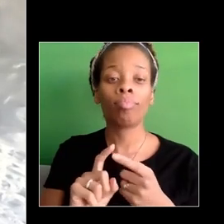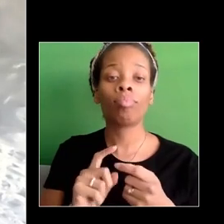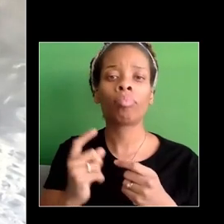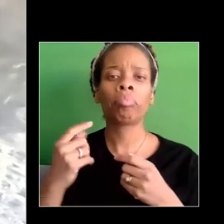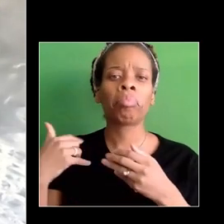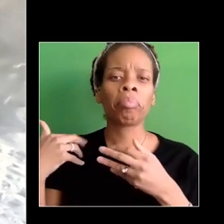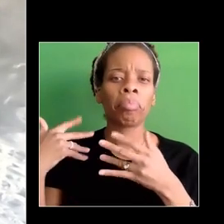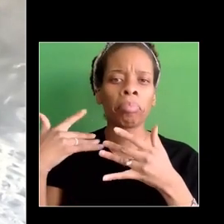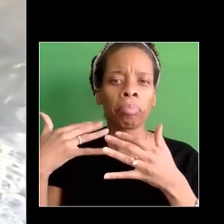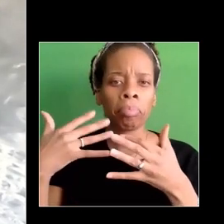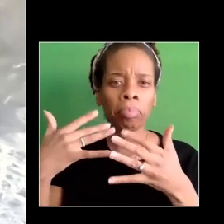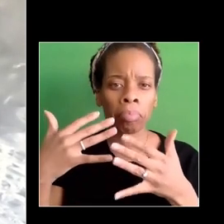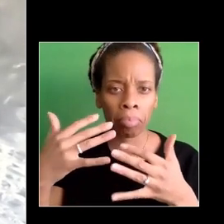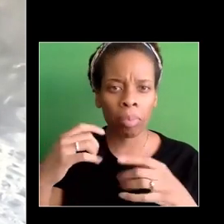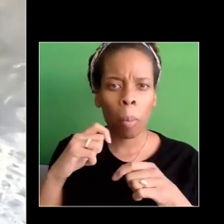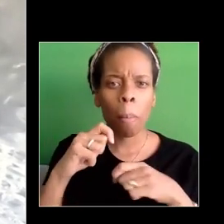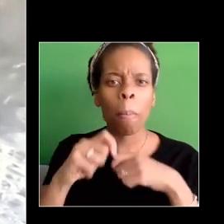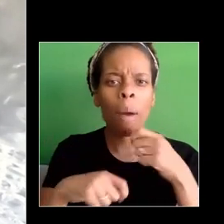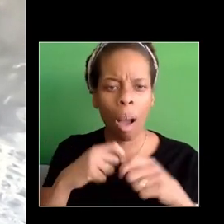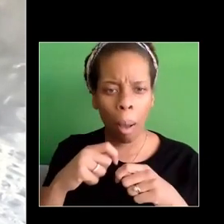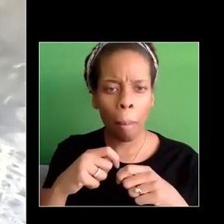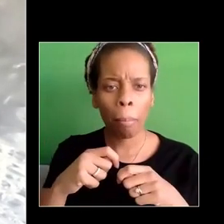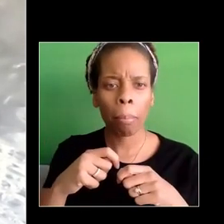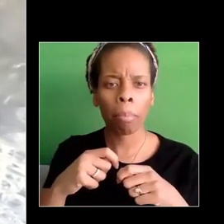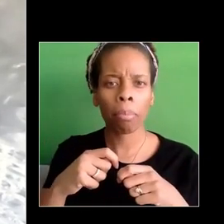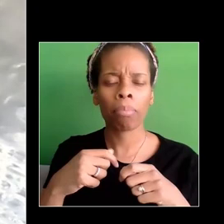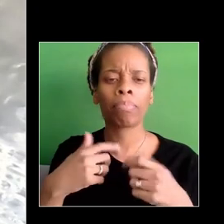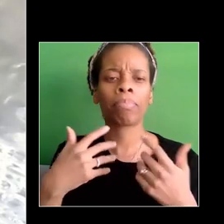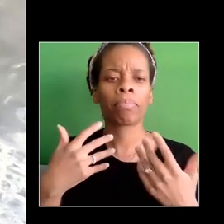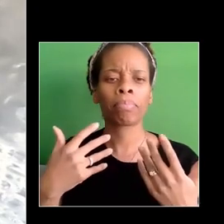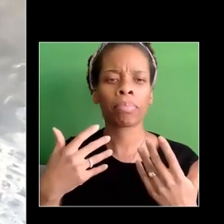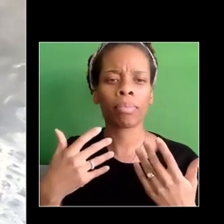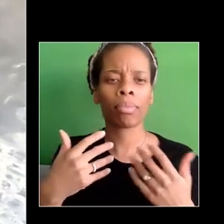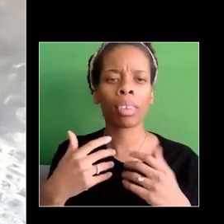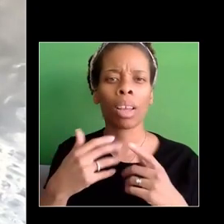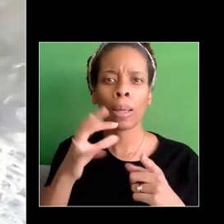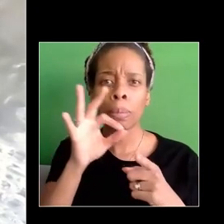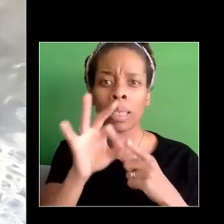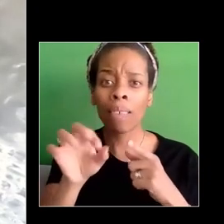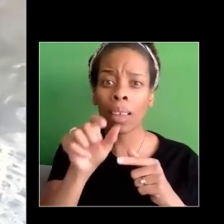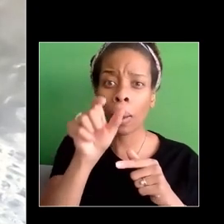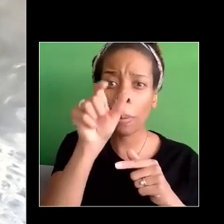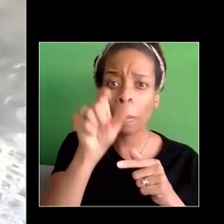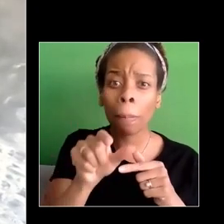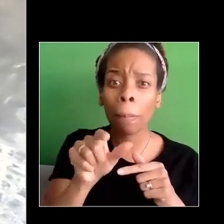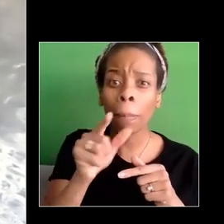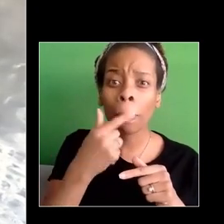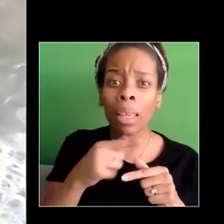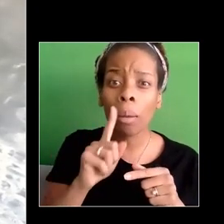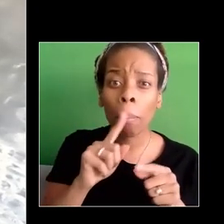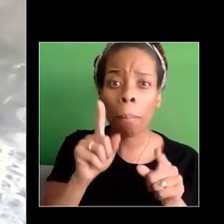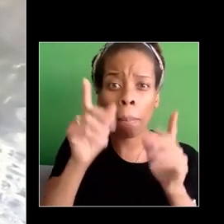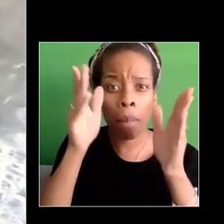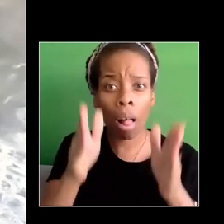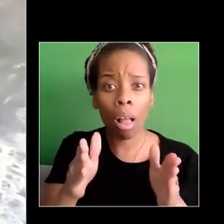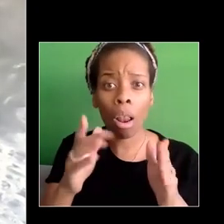I got less interested in specific people or portraitures,